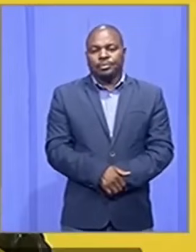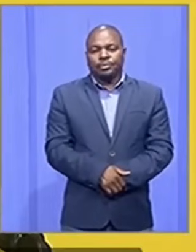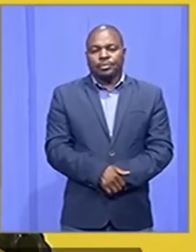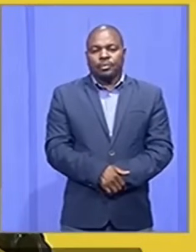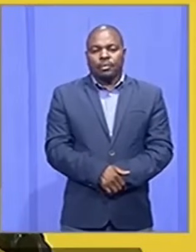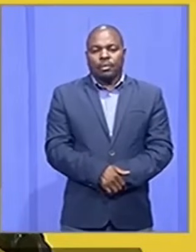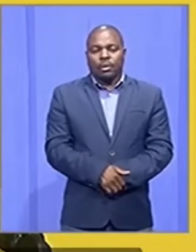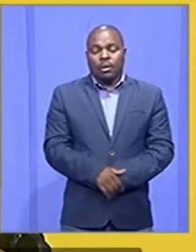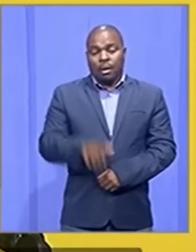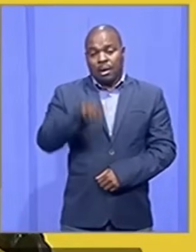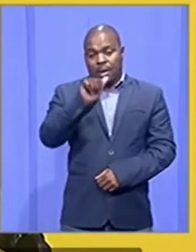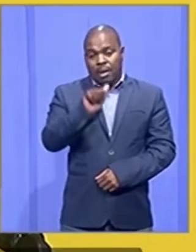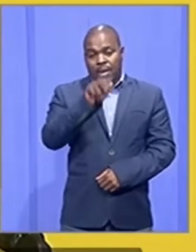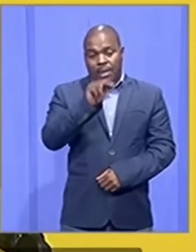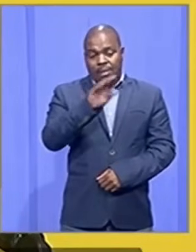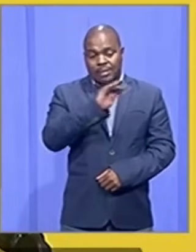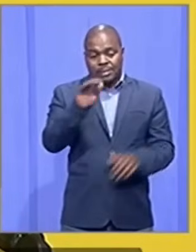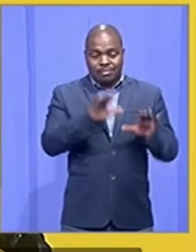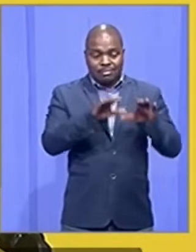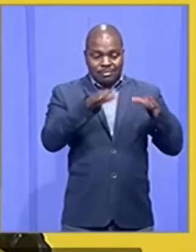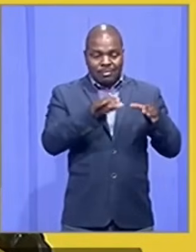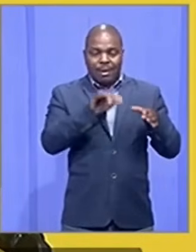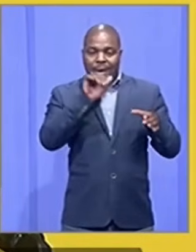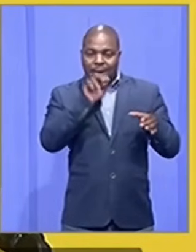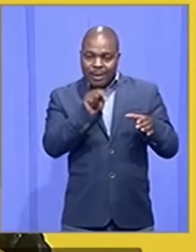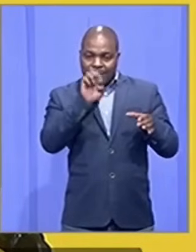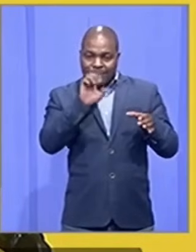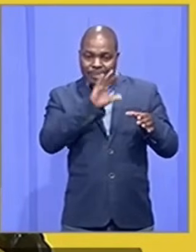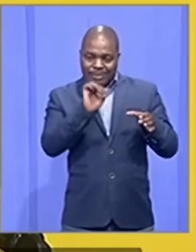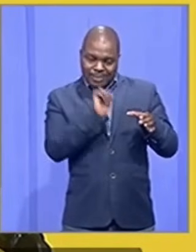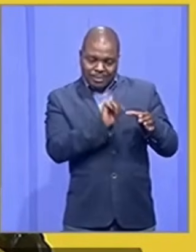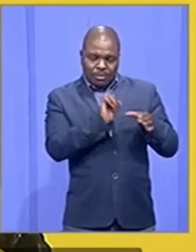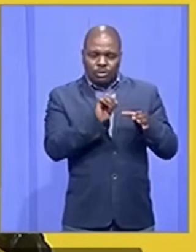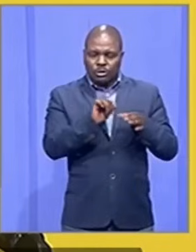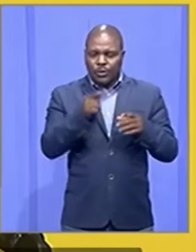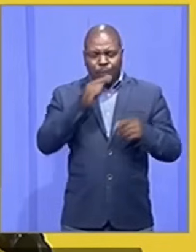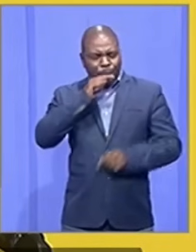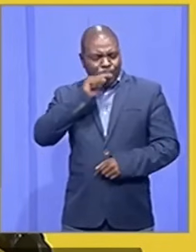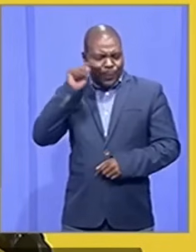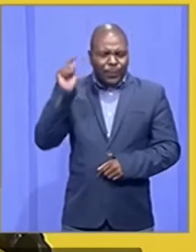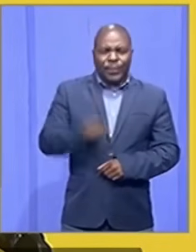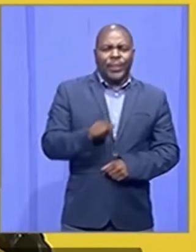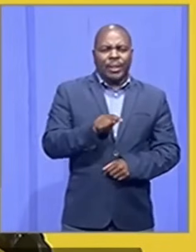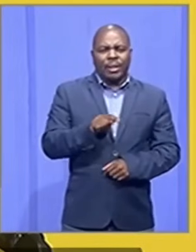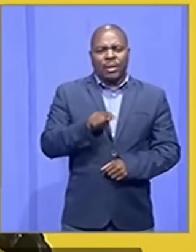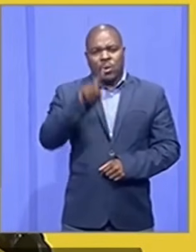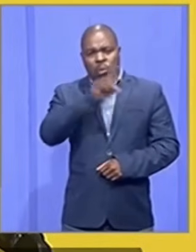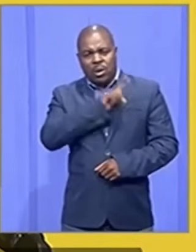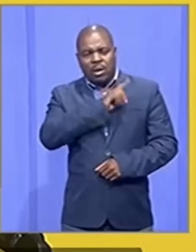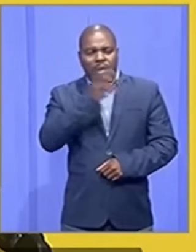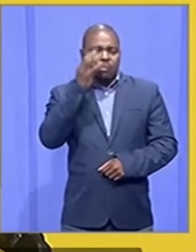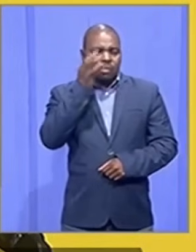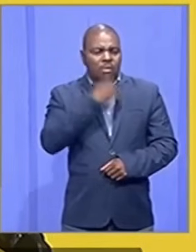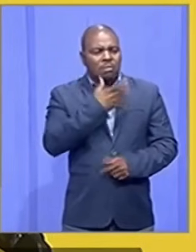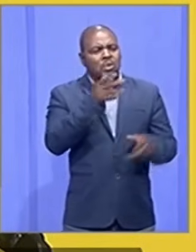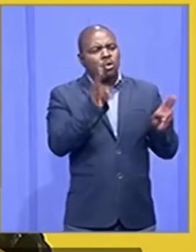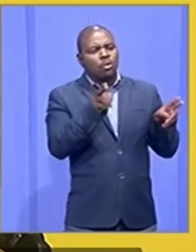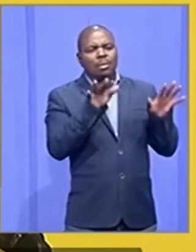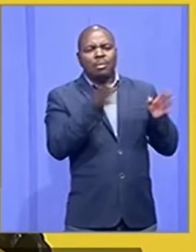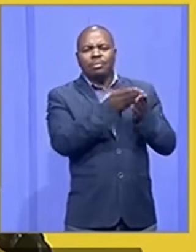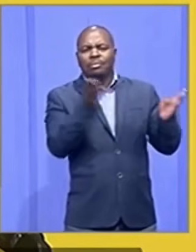The ANC NEC has condemned in the strongest terms the brutal killings of